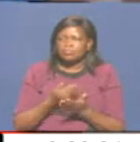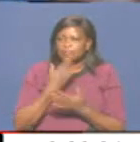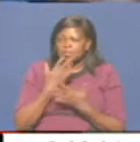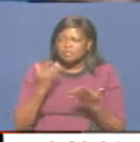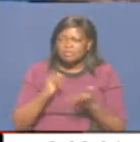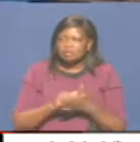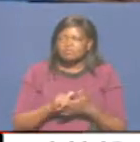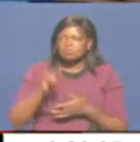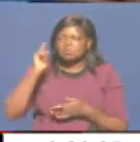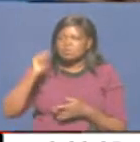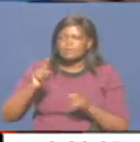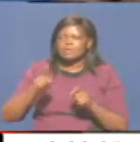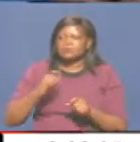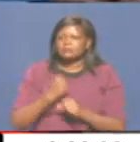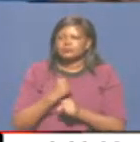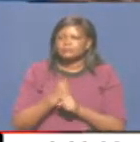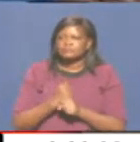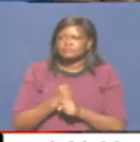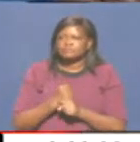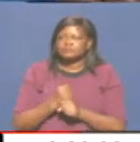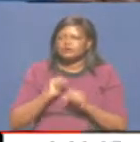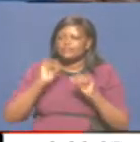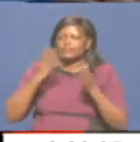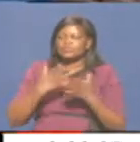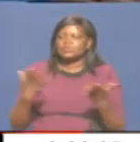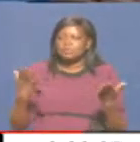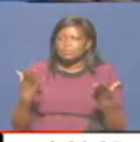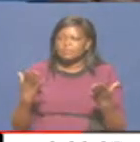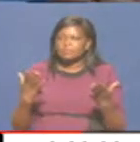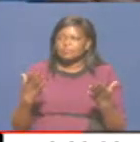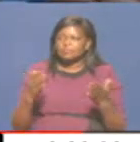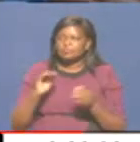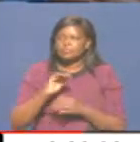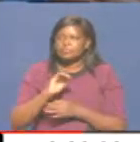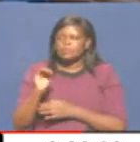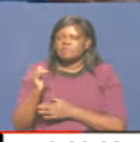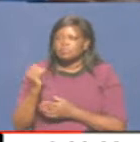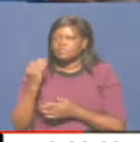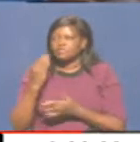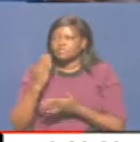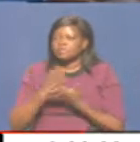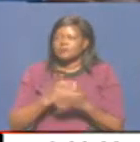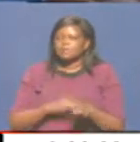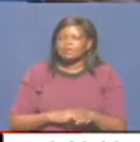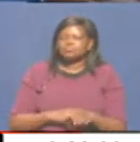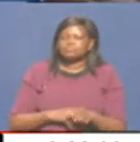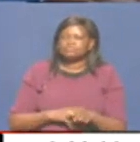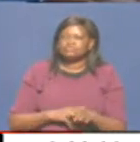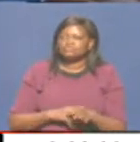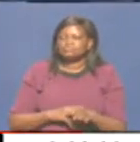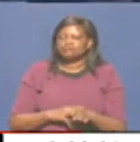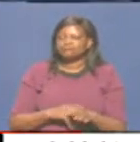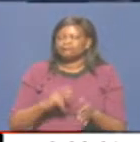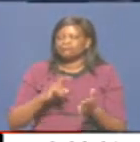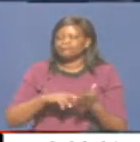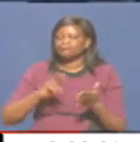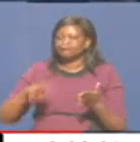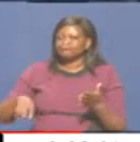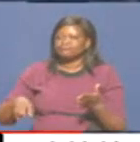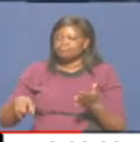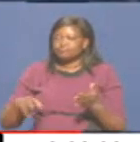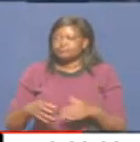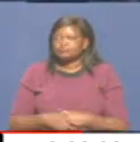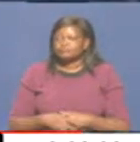needs to do is avoid all these things, ask maybe for some time to step aside and get into the process.